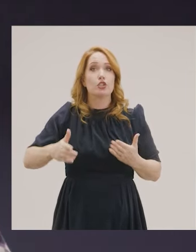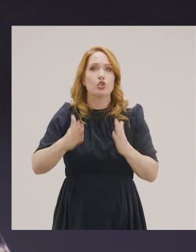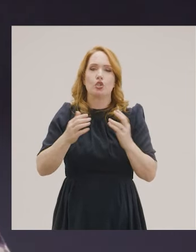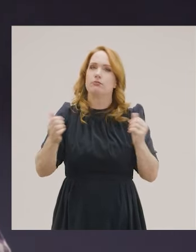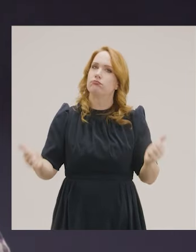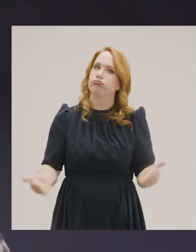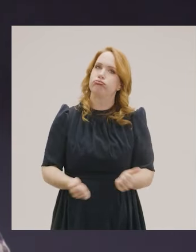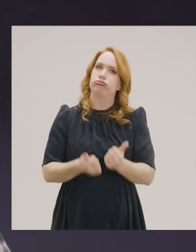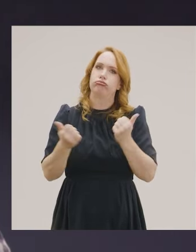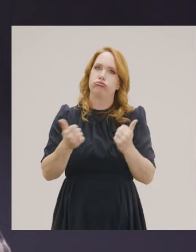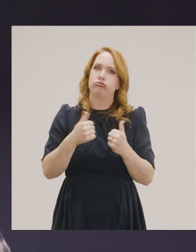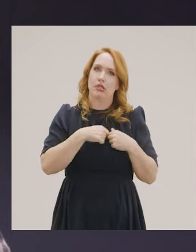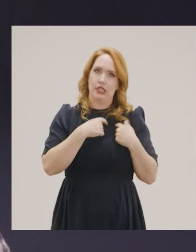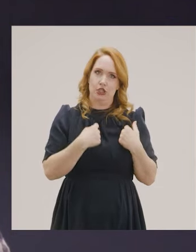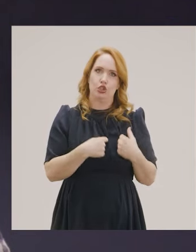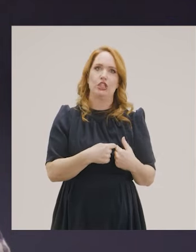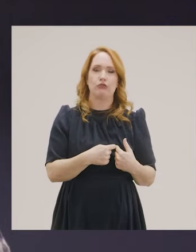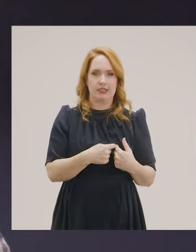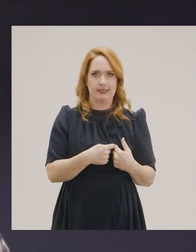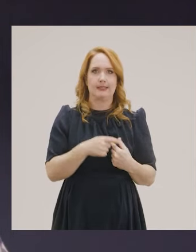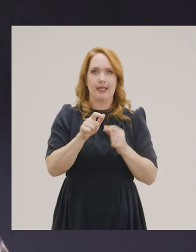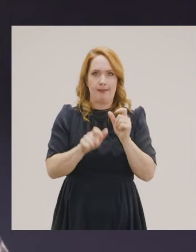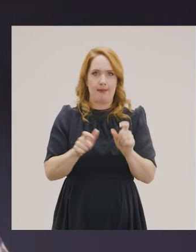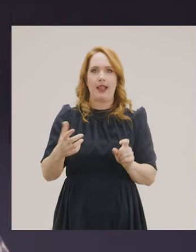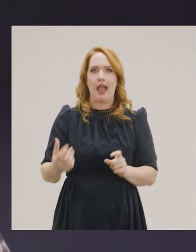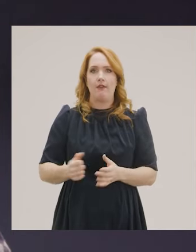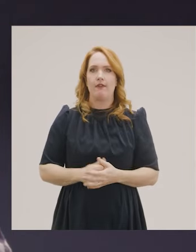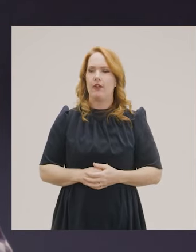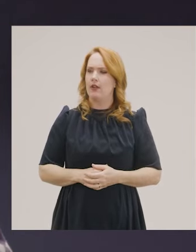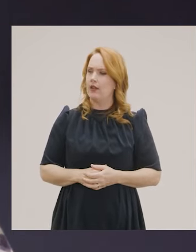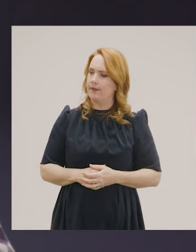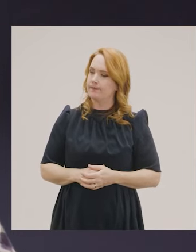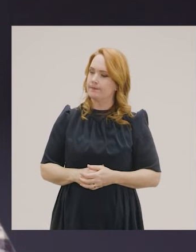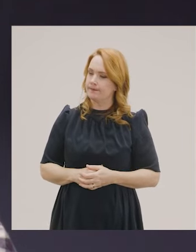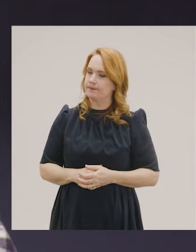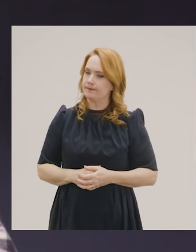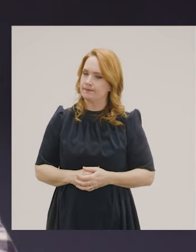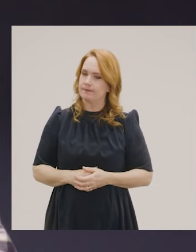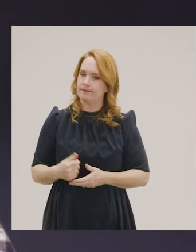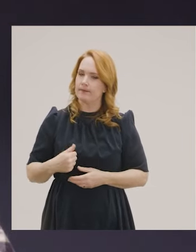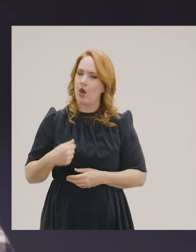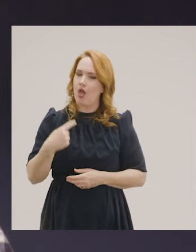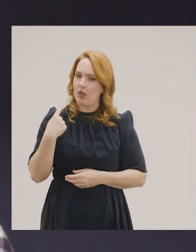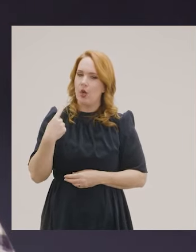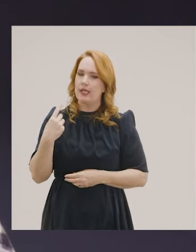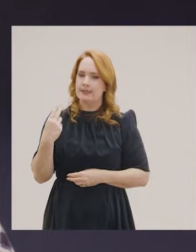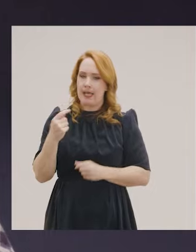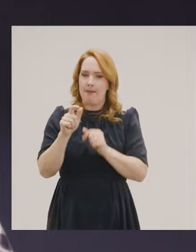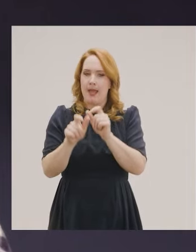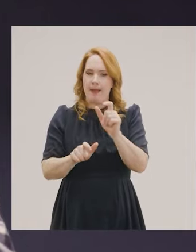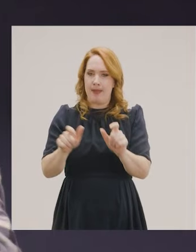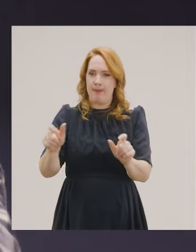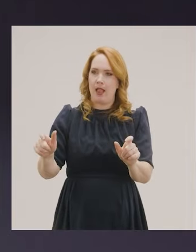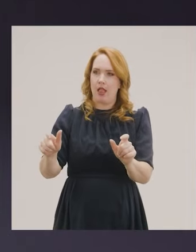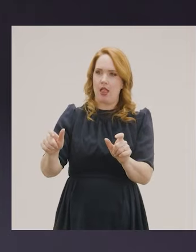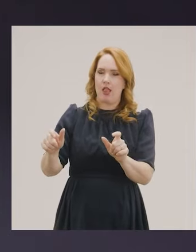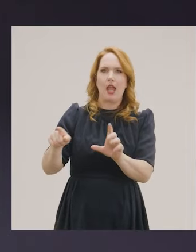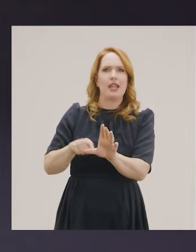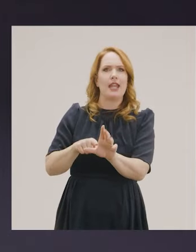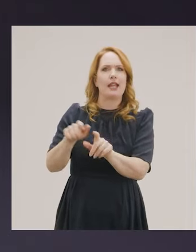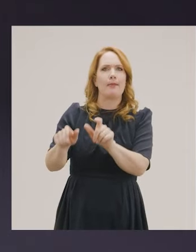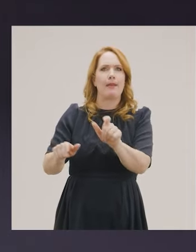generous people in our church. And we have, you know, even as I was going out, I saw some, you know, some young families, and I thought,